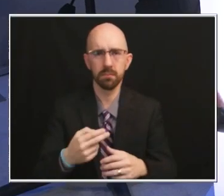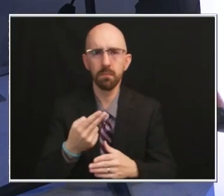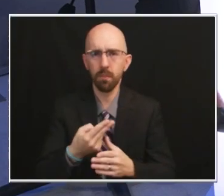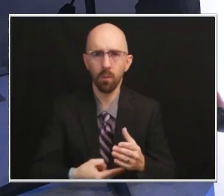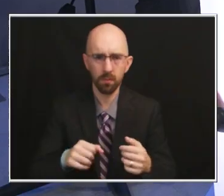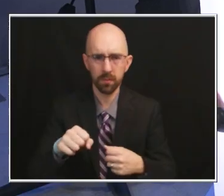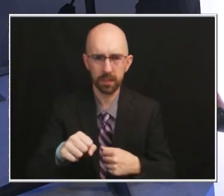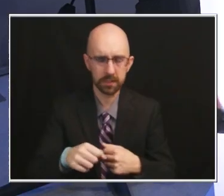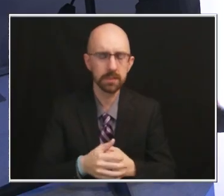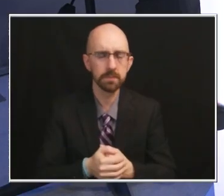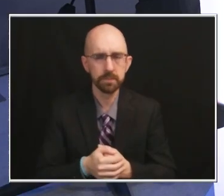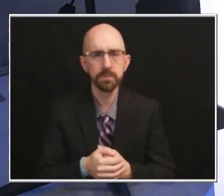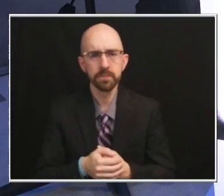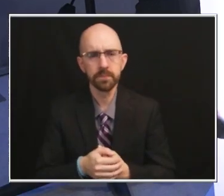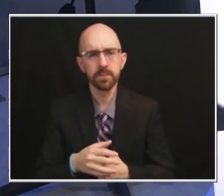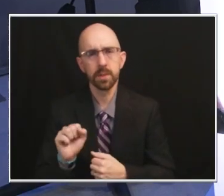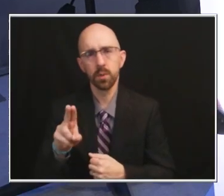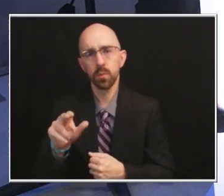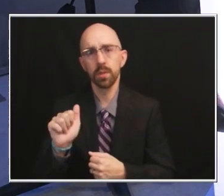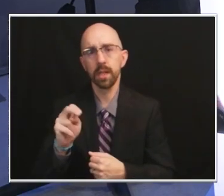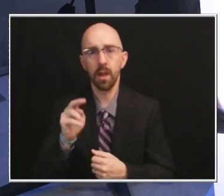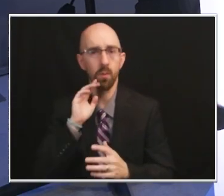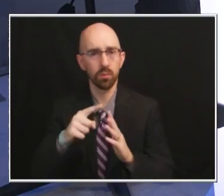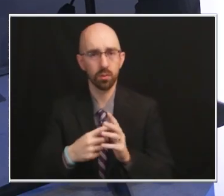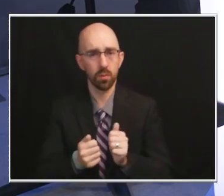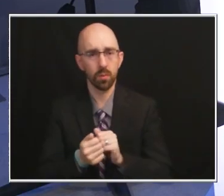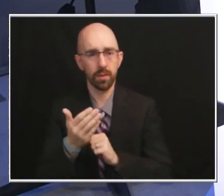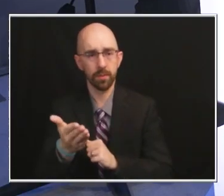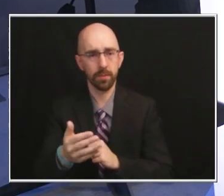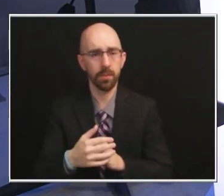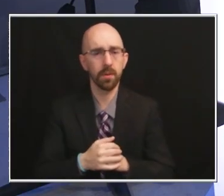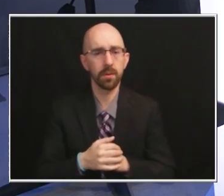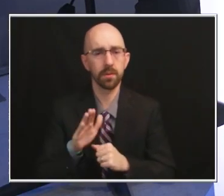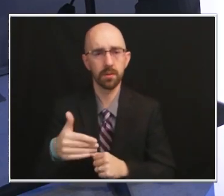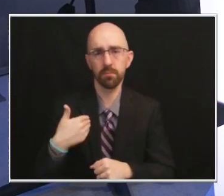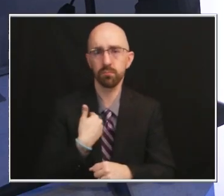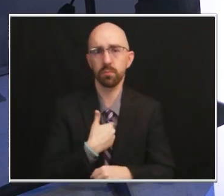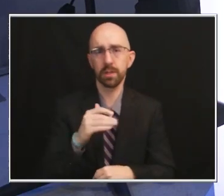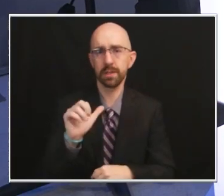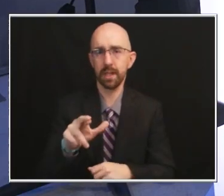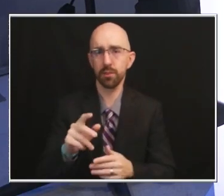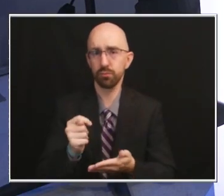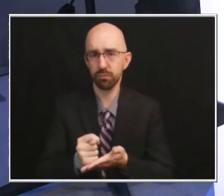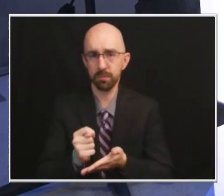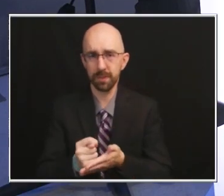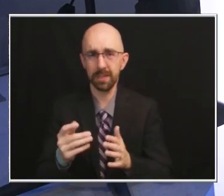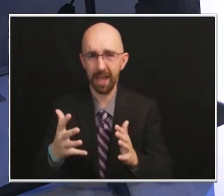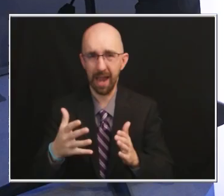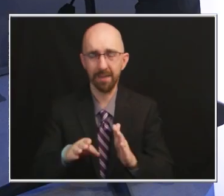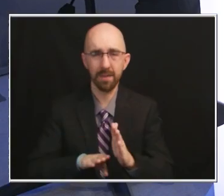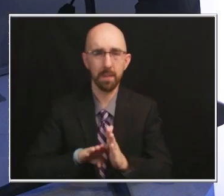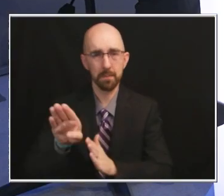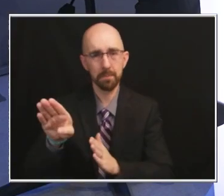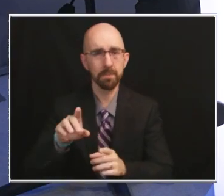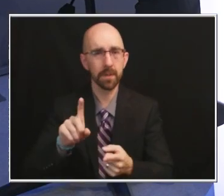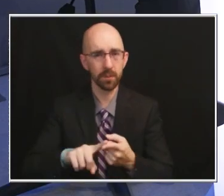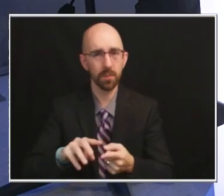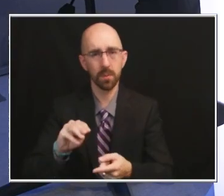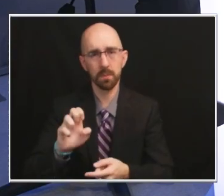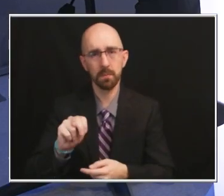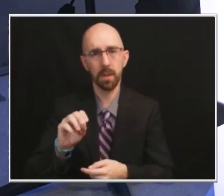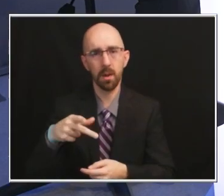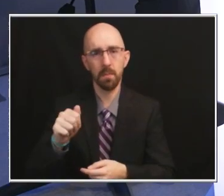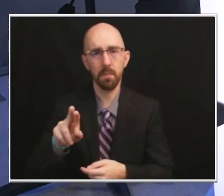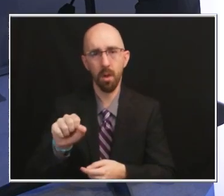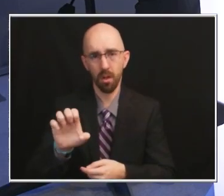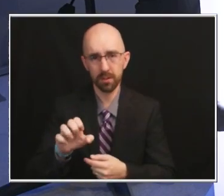Yeah. Susan, I'll start with you. Your breast cancer treatment kind of skyrocketed you into menopause.